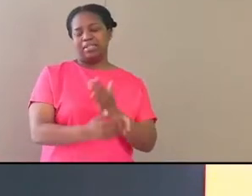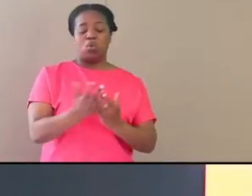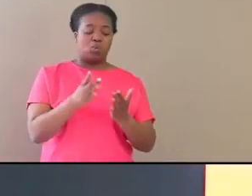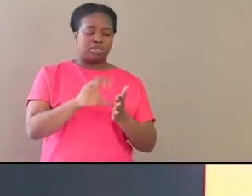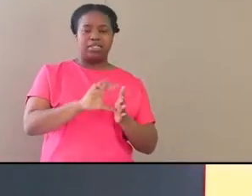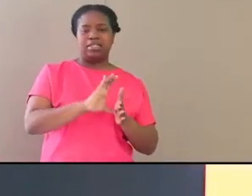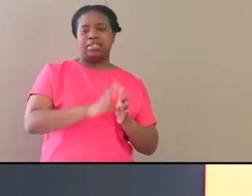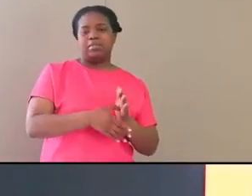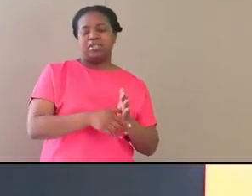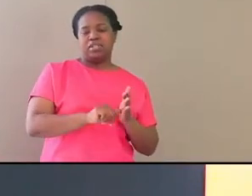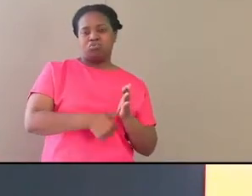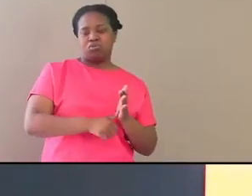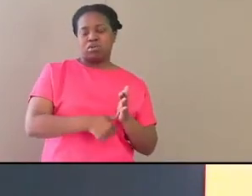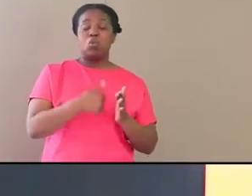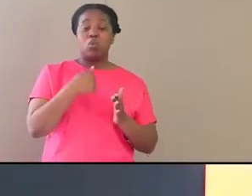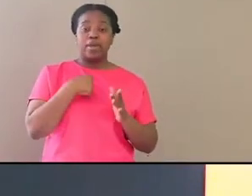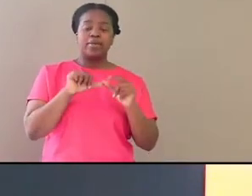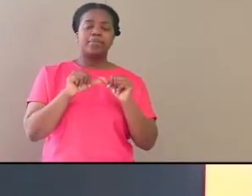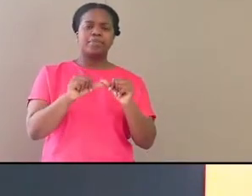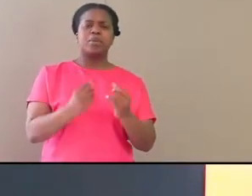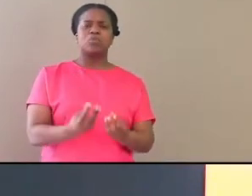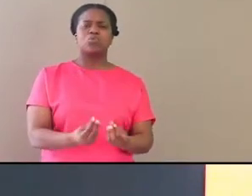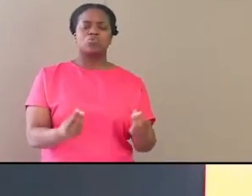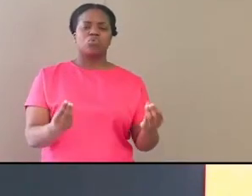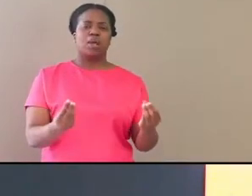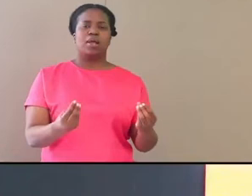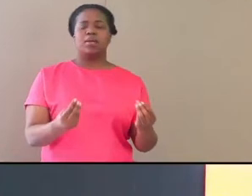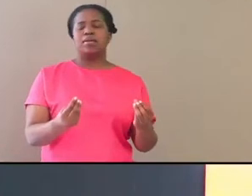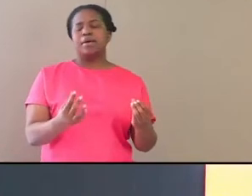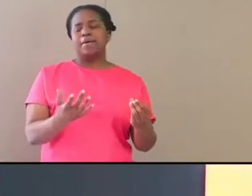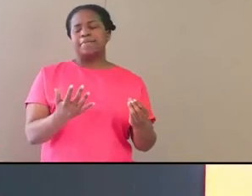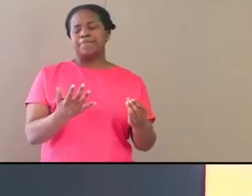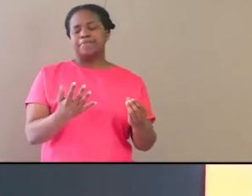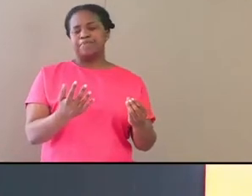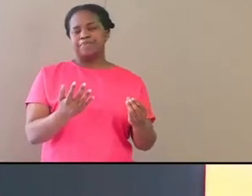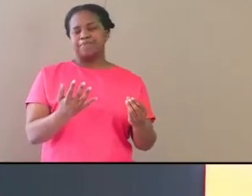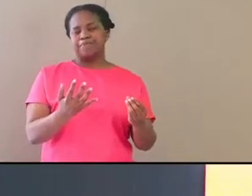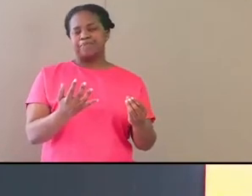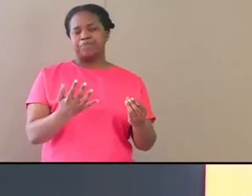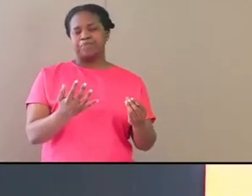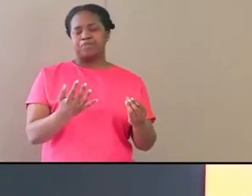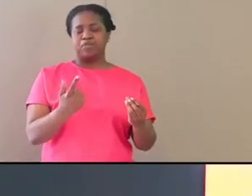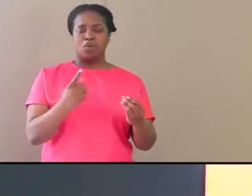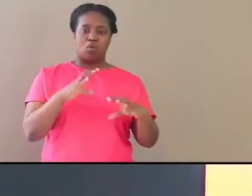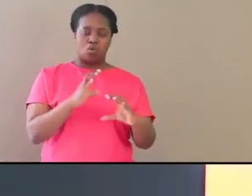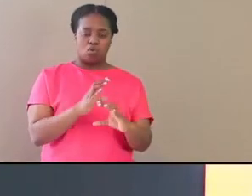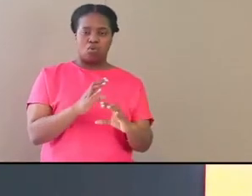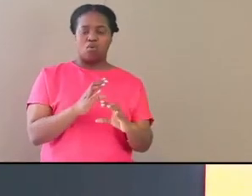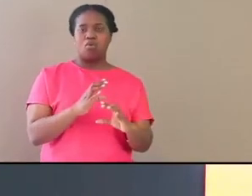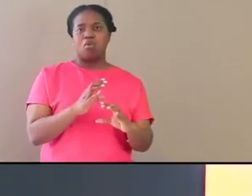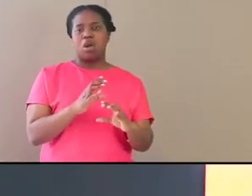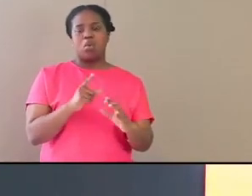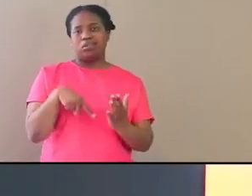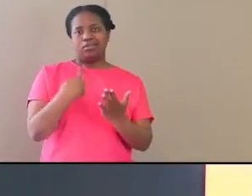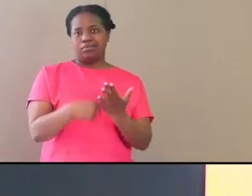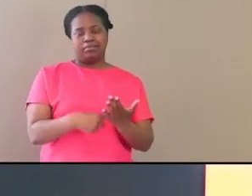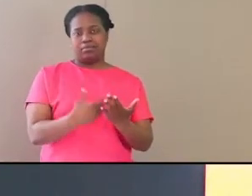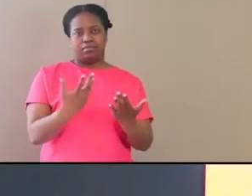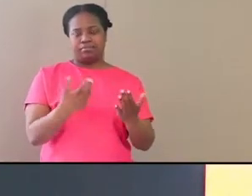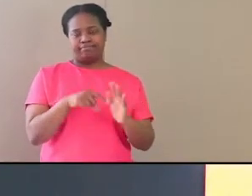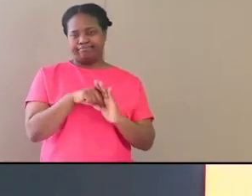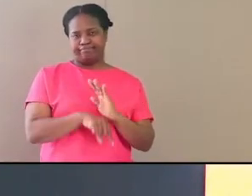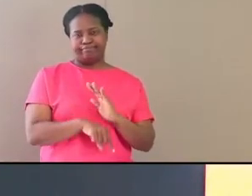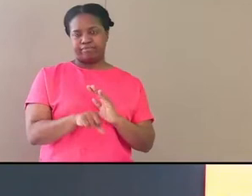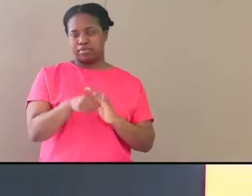continuously supported the children, which I will not talk to. It's just the focus for today. I will not say much